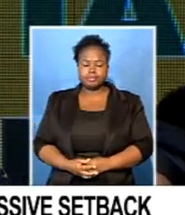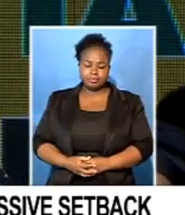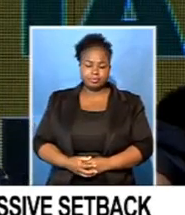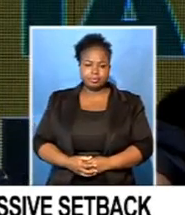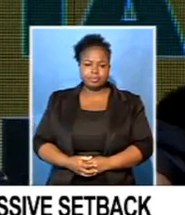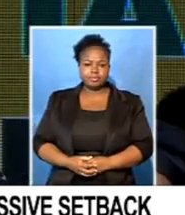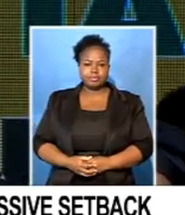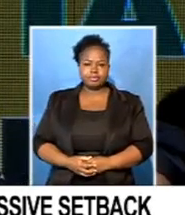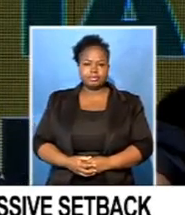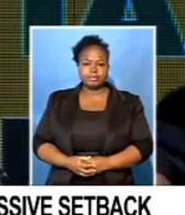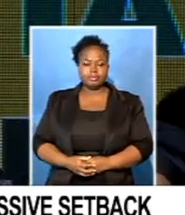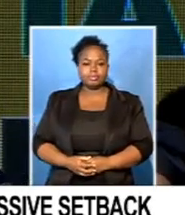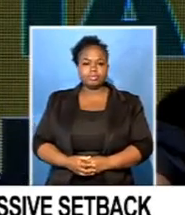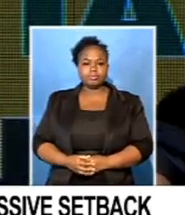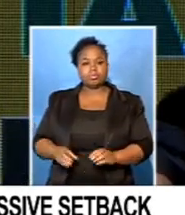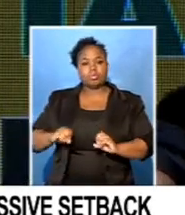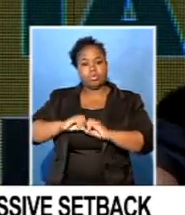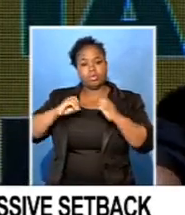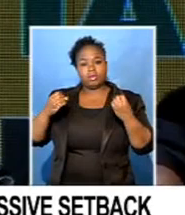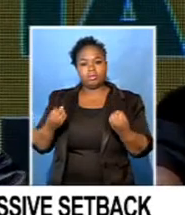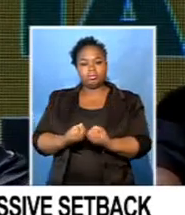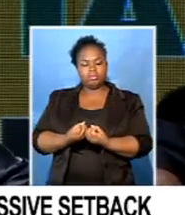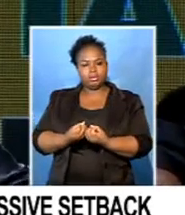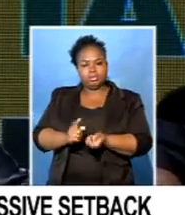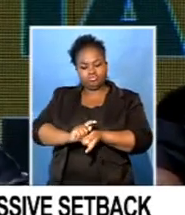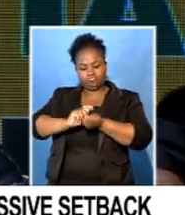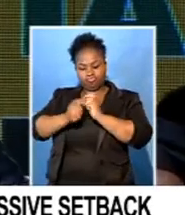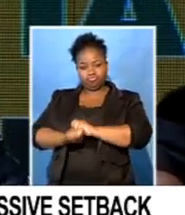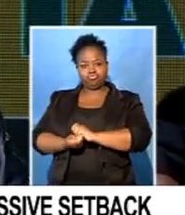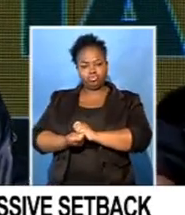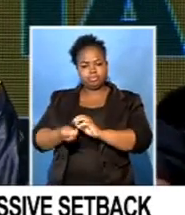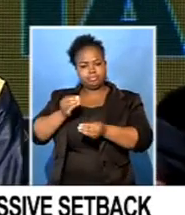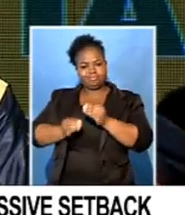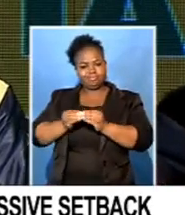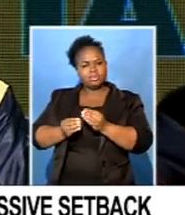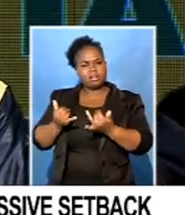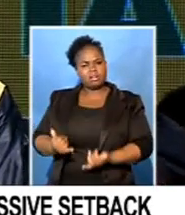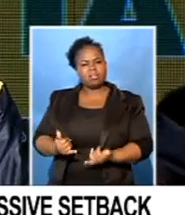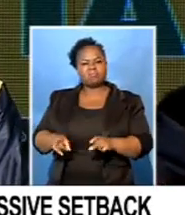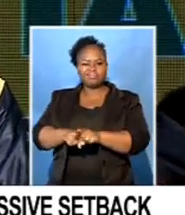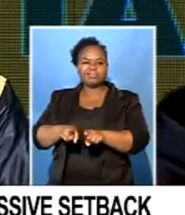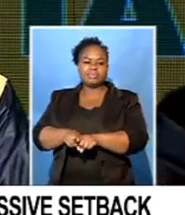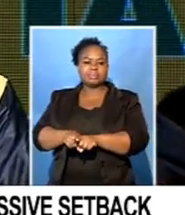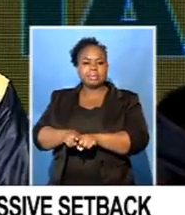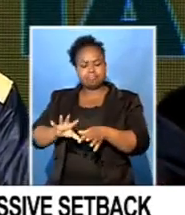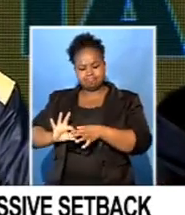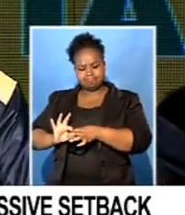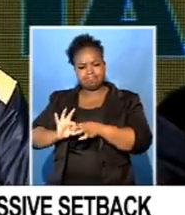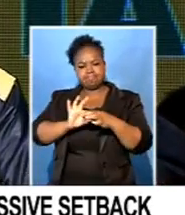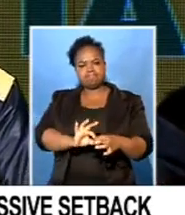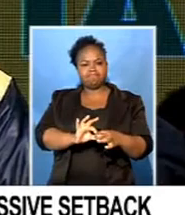the renewal of the organization also relates to the functioning of